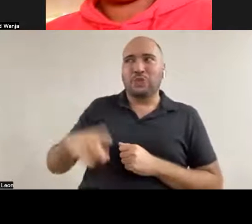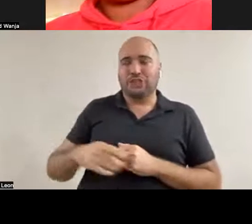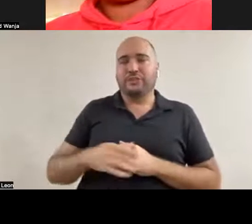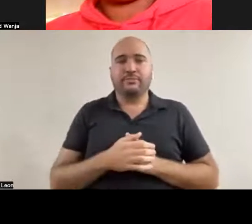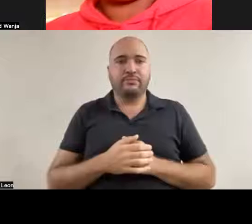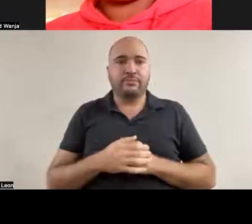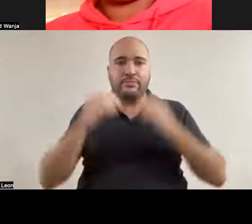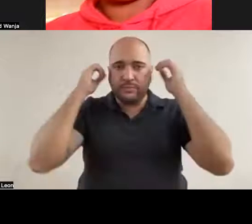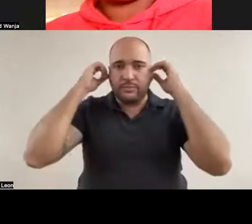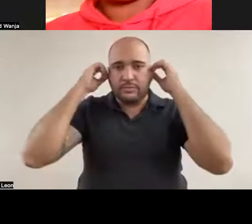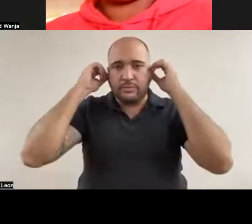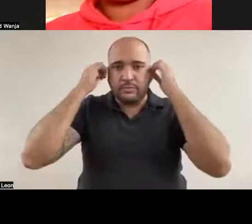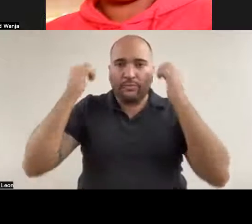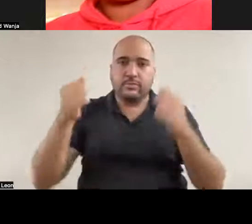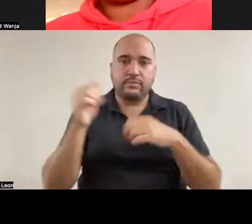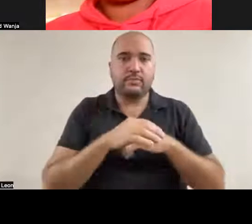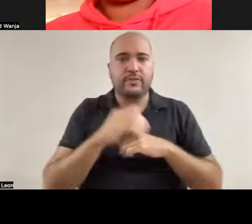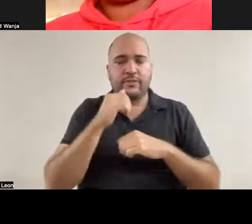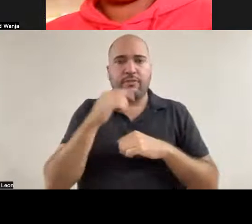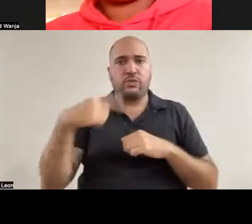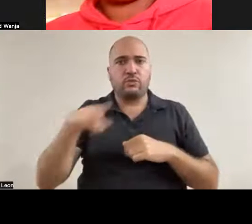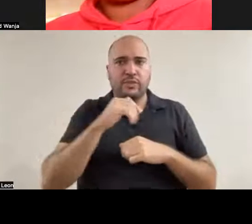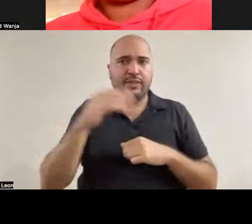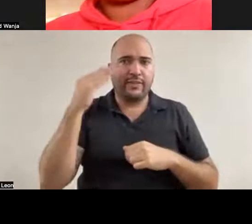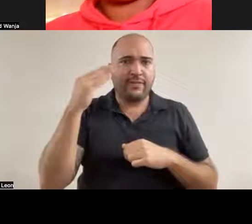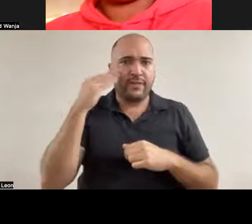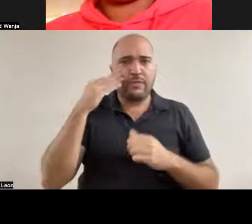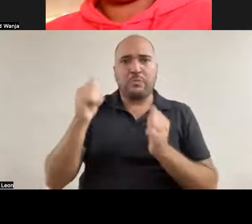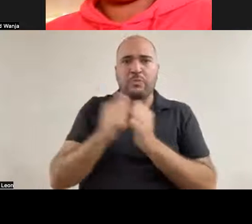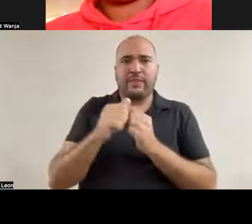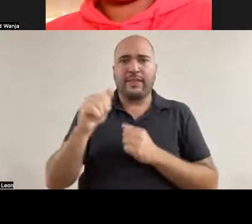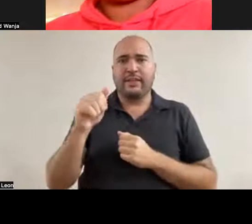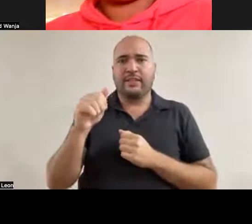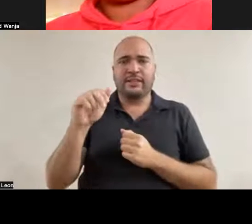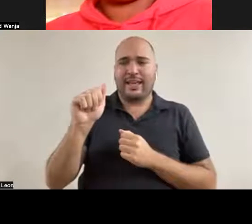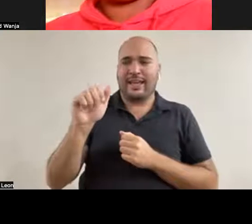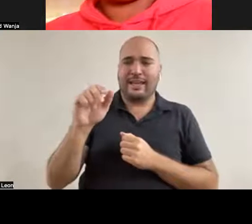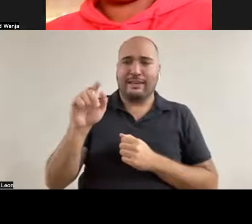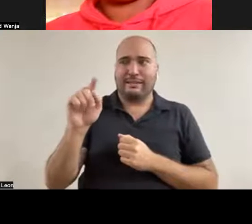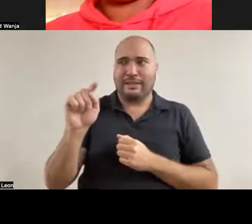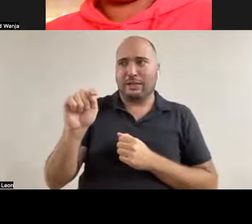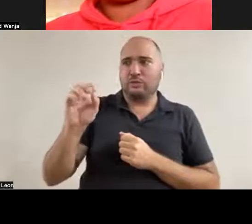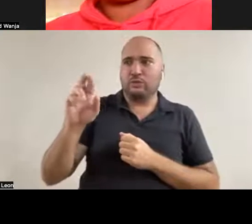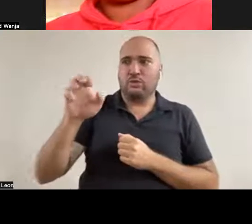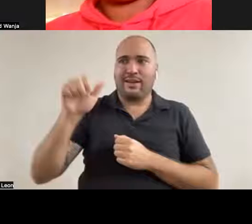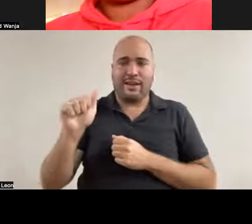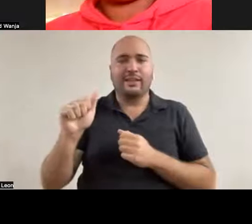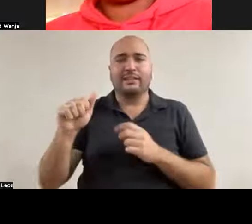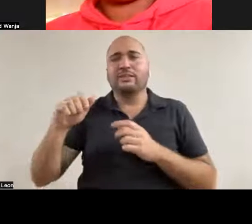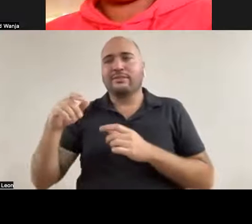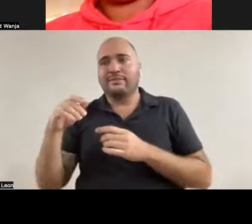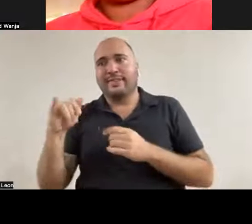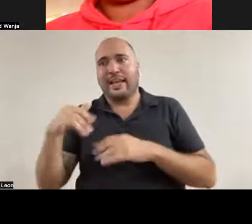for those of you who aren't familiar with Aotearoa New Zealand or New Zealand, we're a small country at the bottom of the